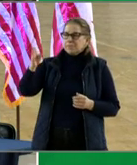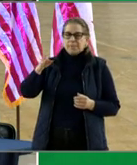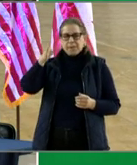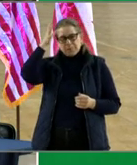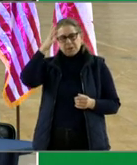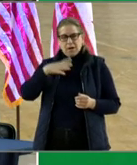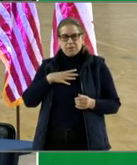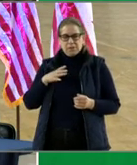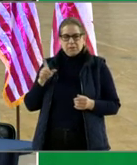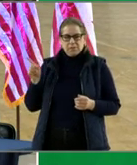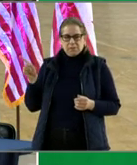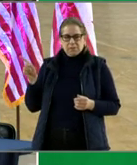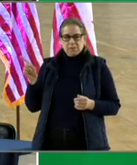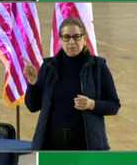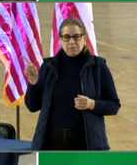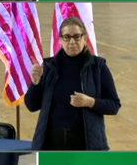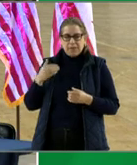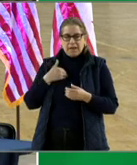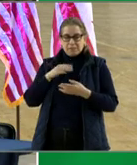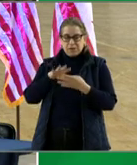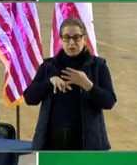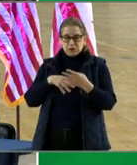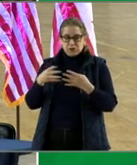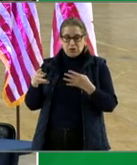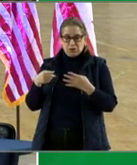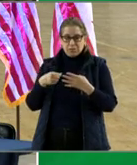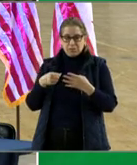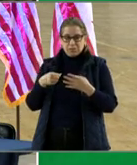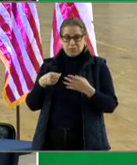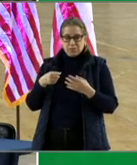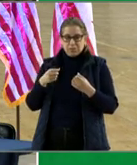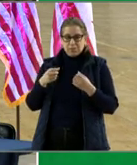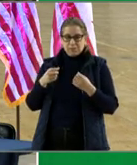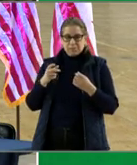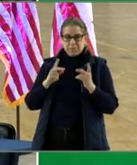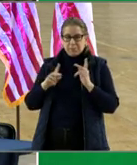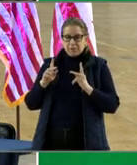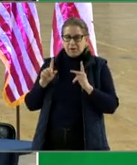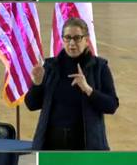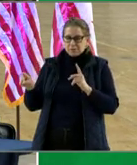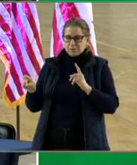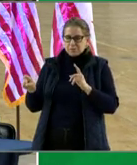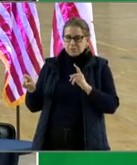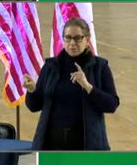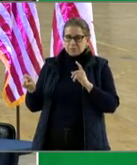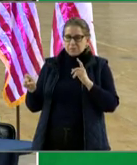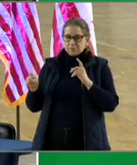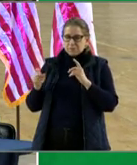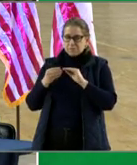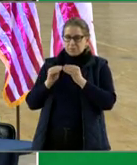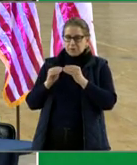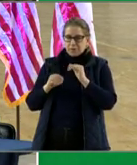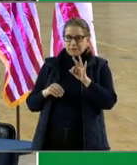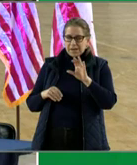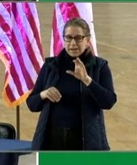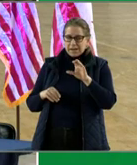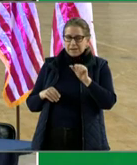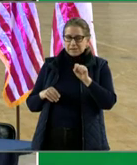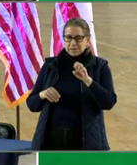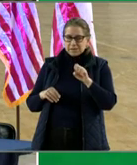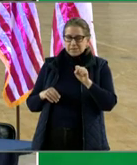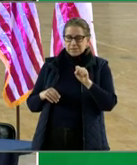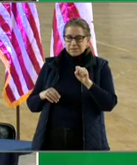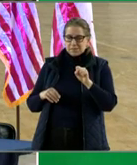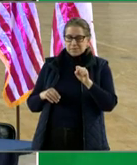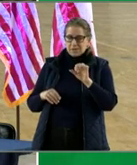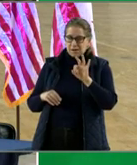case projections, because we're getting a lot of questions from residents about that. So that chart shows 93,000 at July. To be clear,